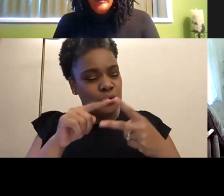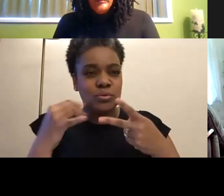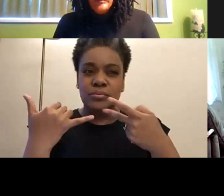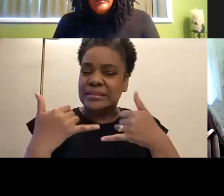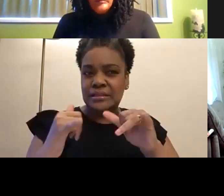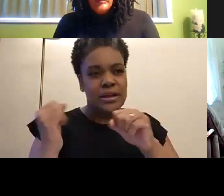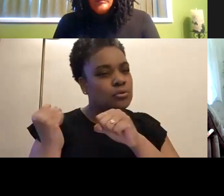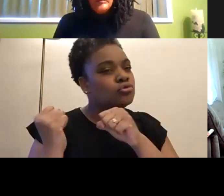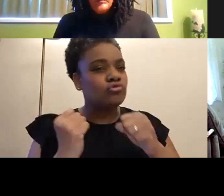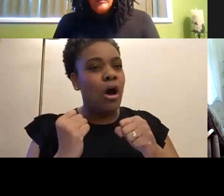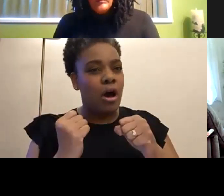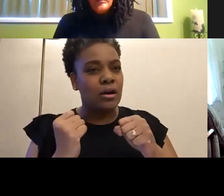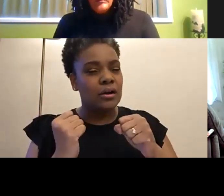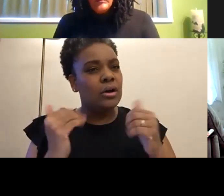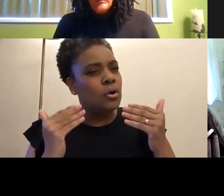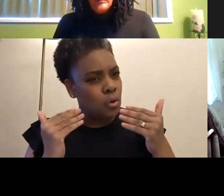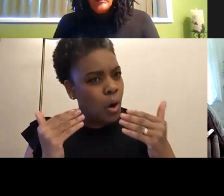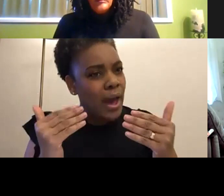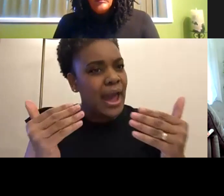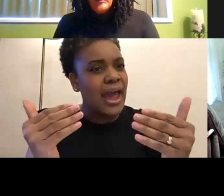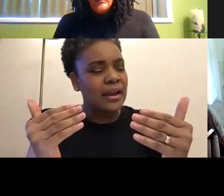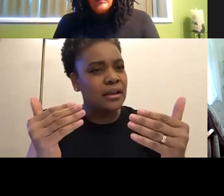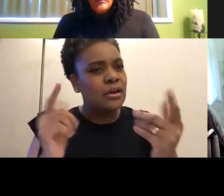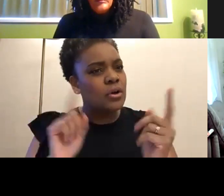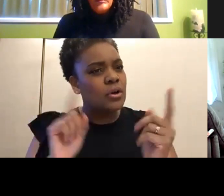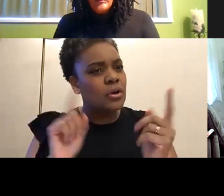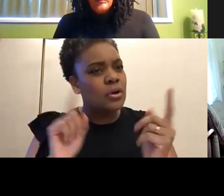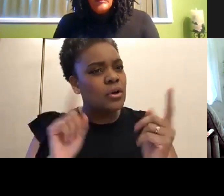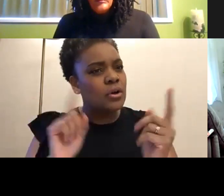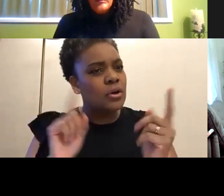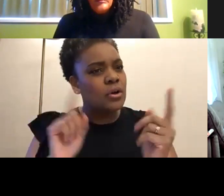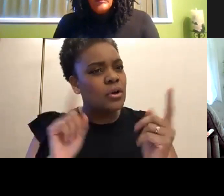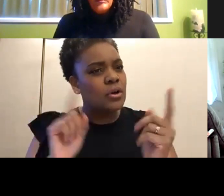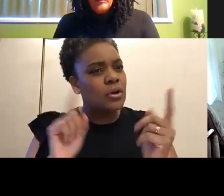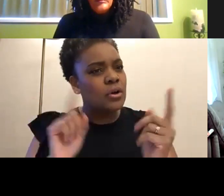encourage everyone to still pursue getting a vaccine appointment with